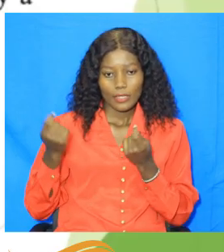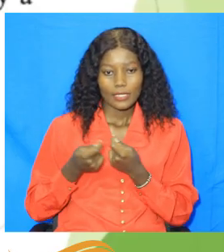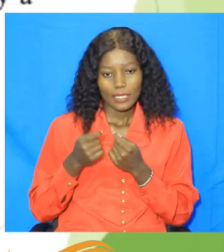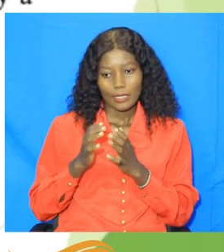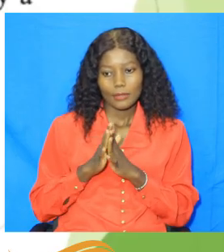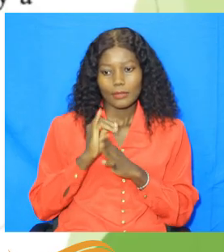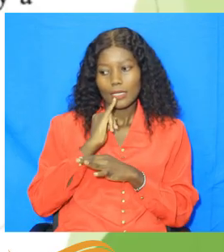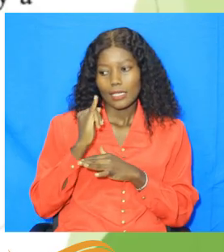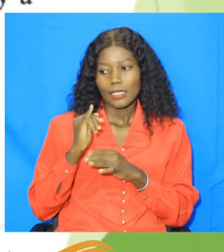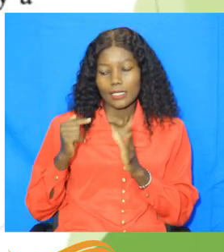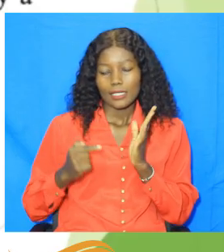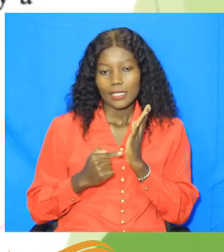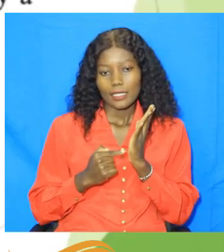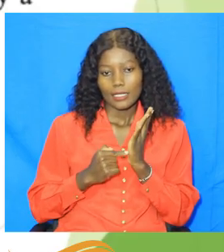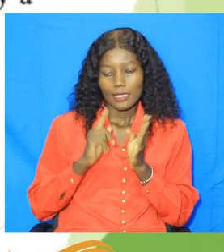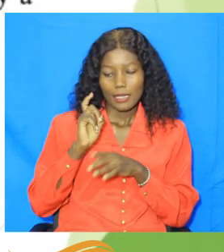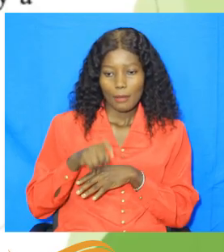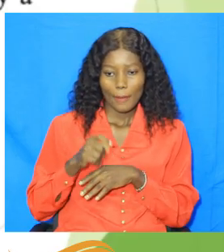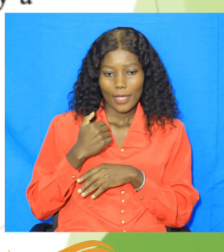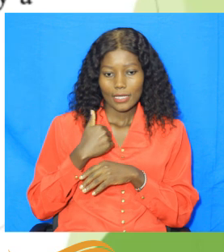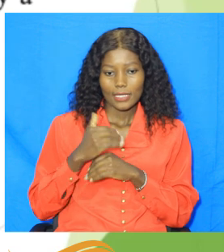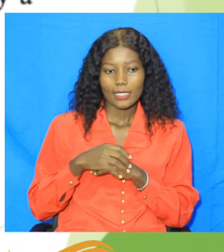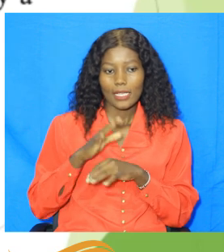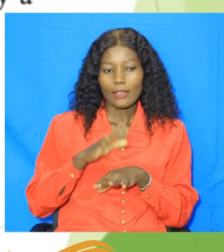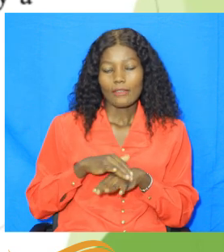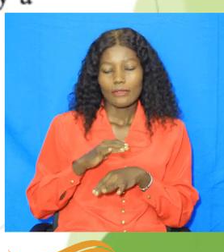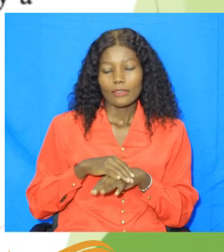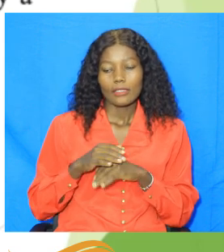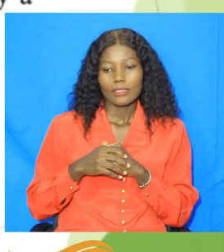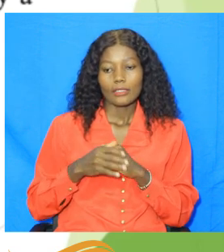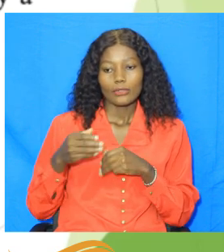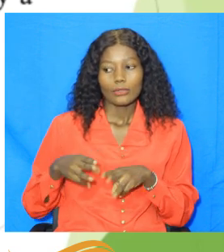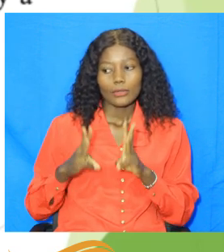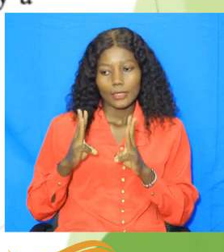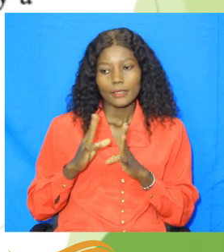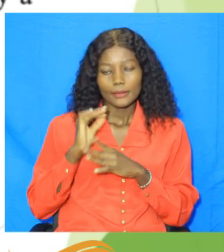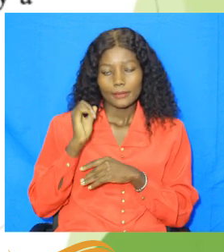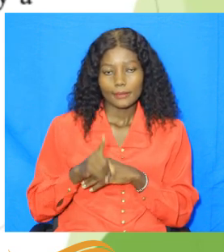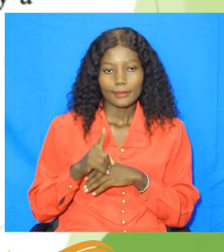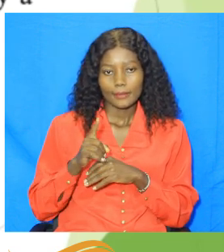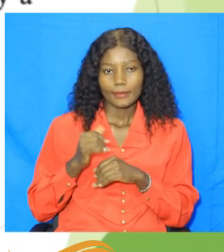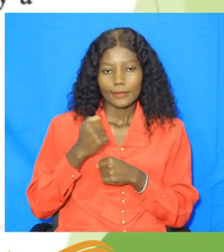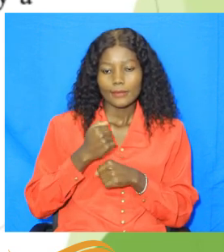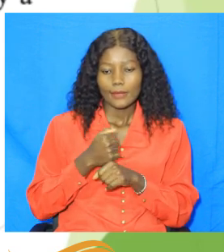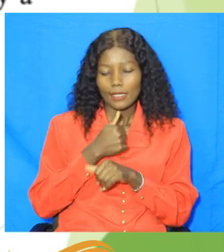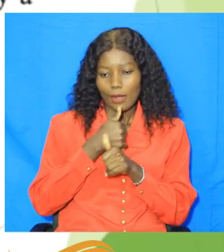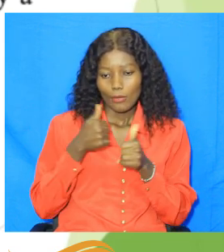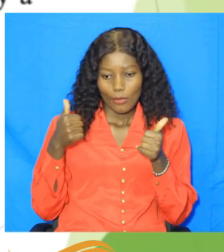is the technique must have a good form. It should be properly